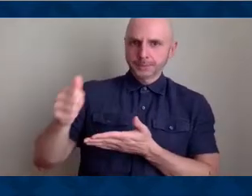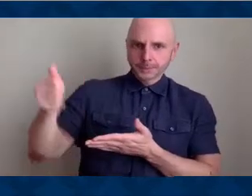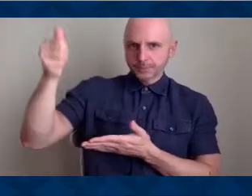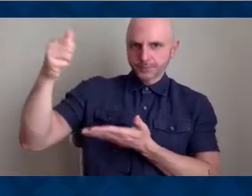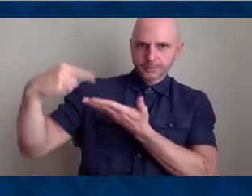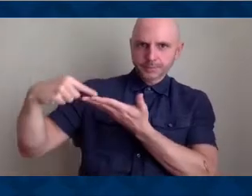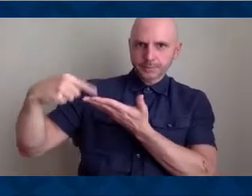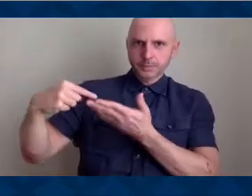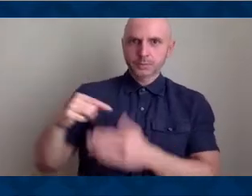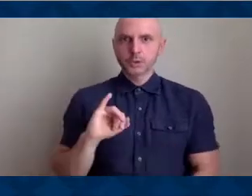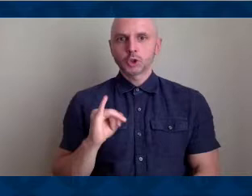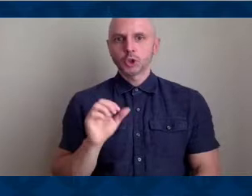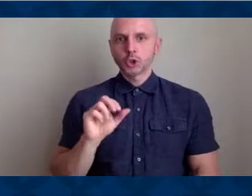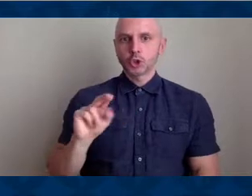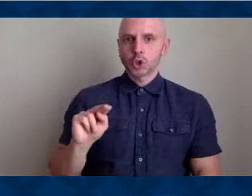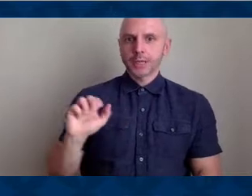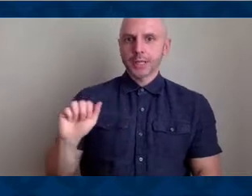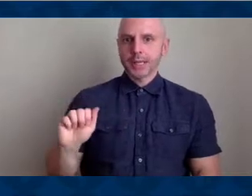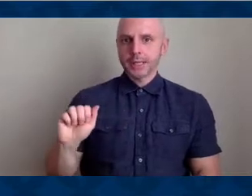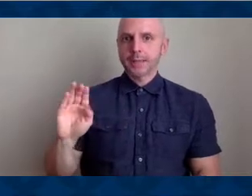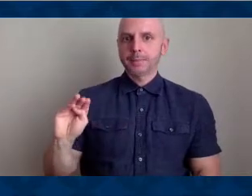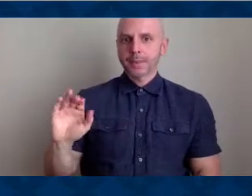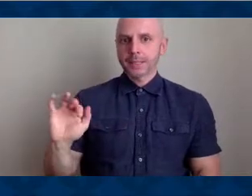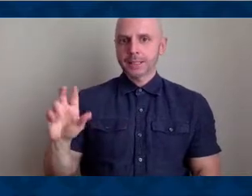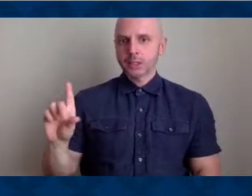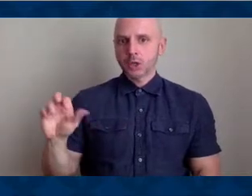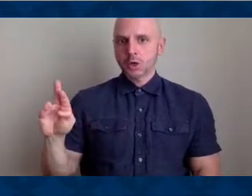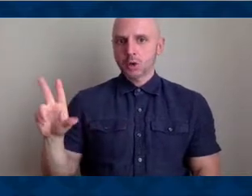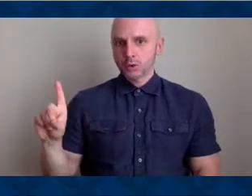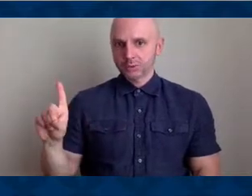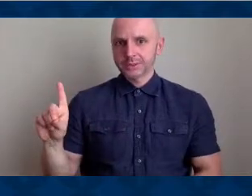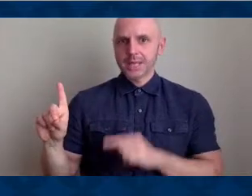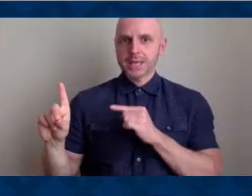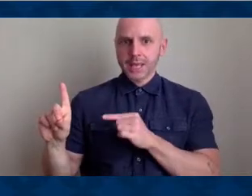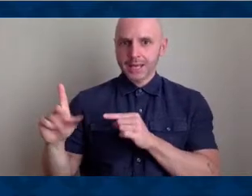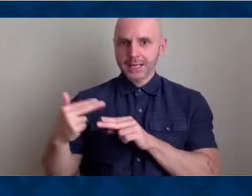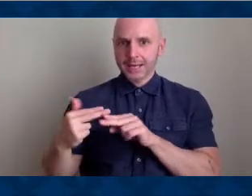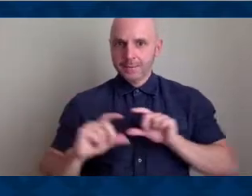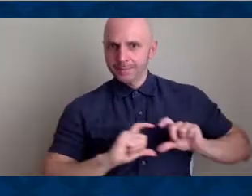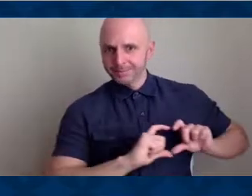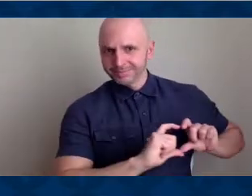name John A. Macdonald for the law school building.